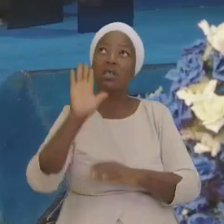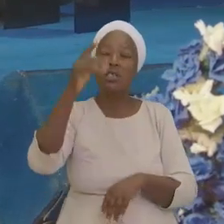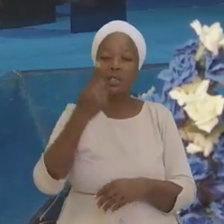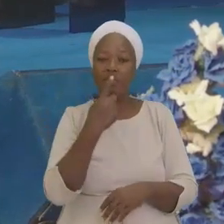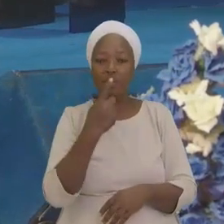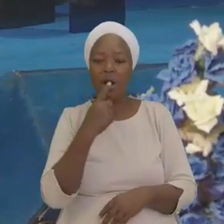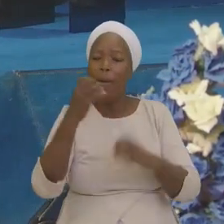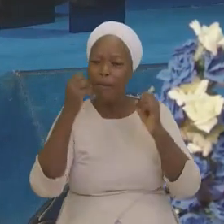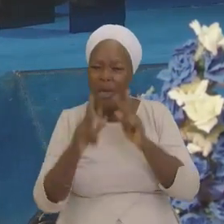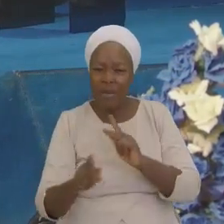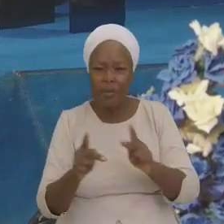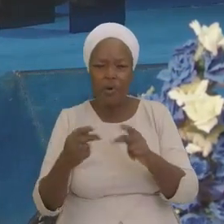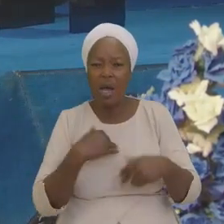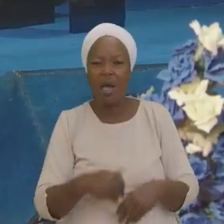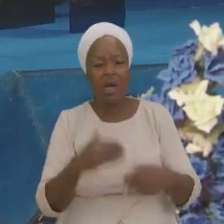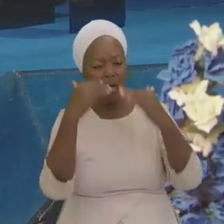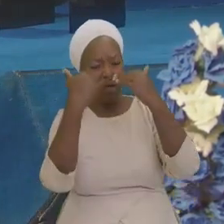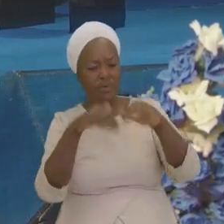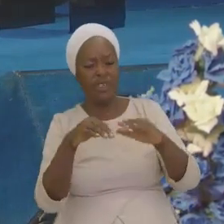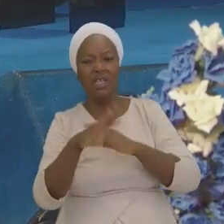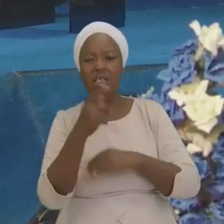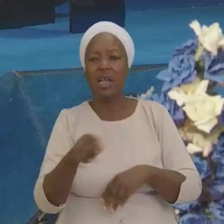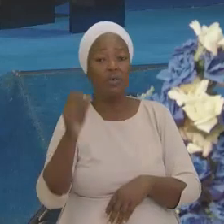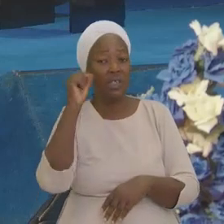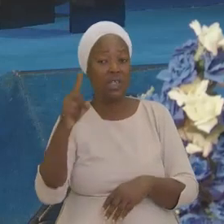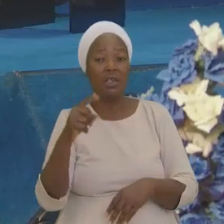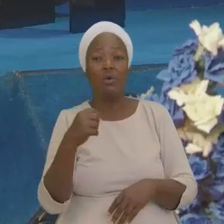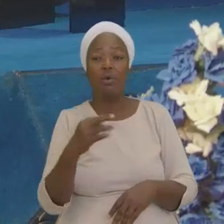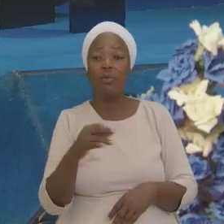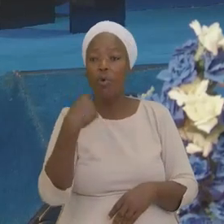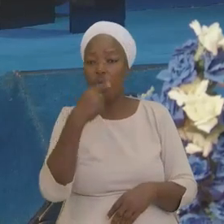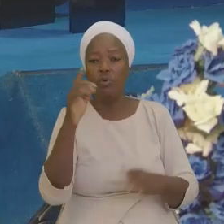Many people are limited in their understanding of who Jesus is.